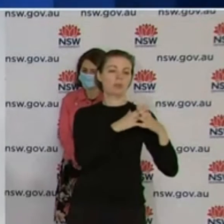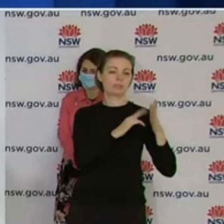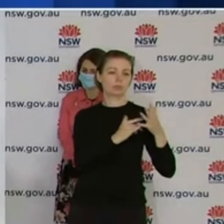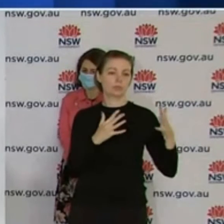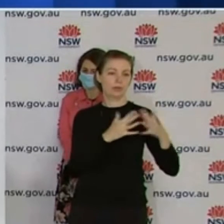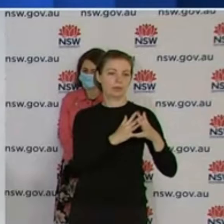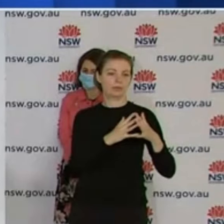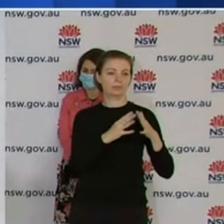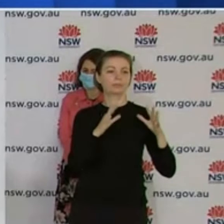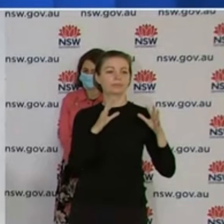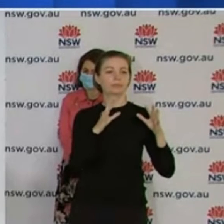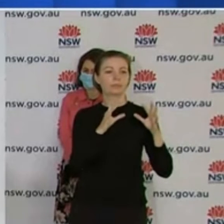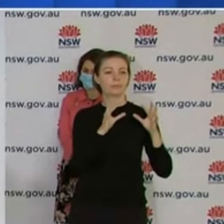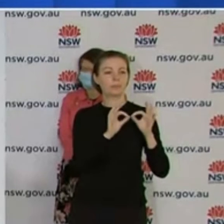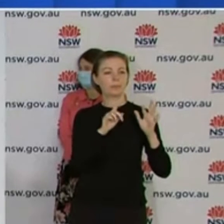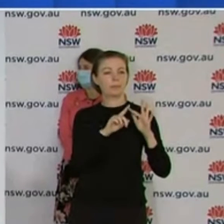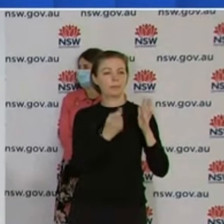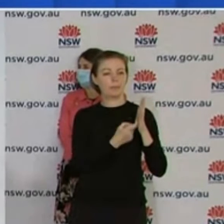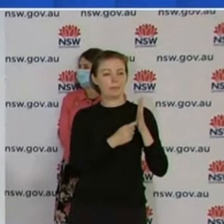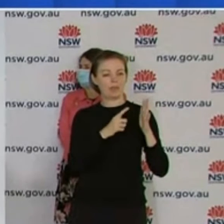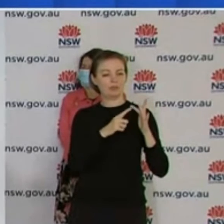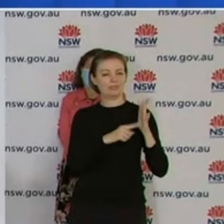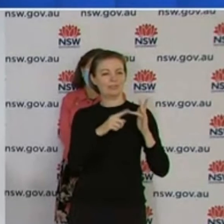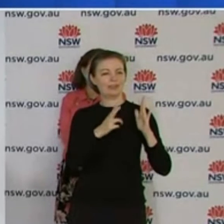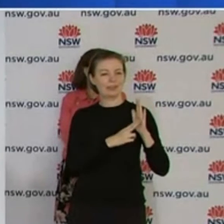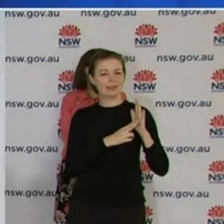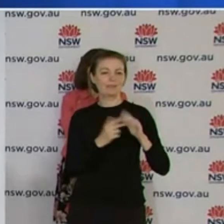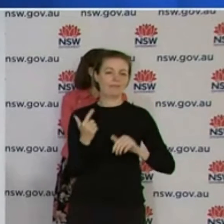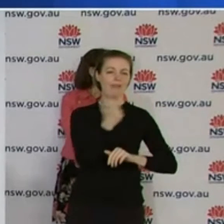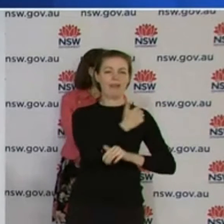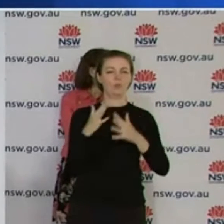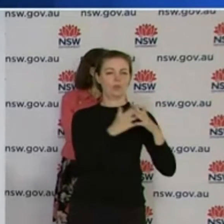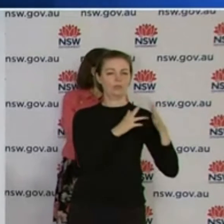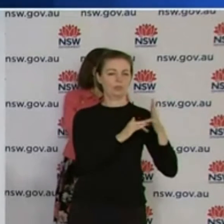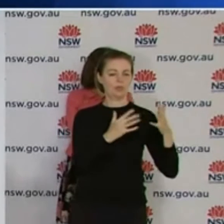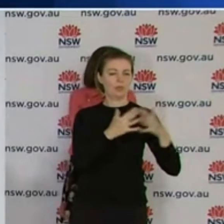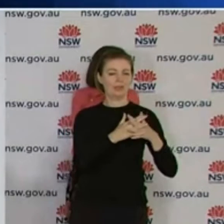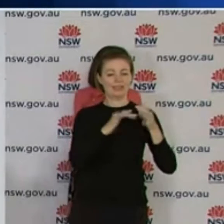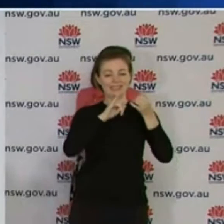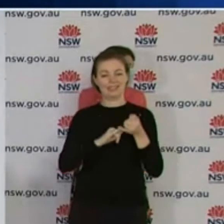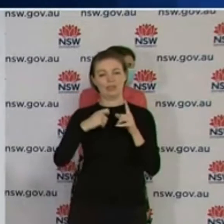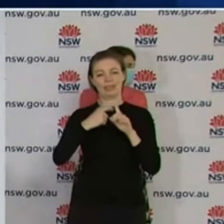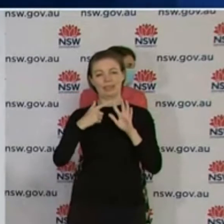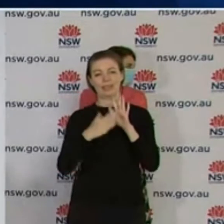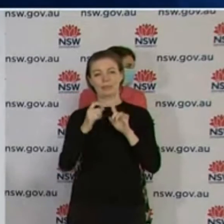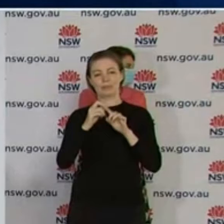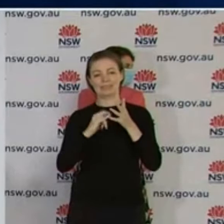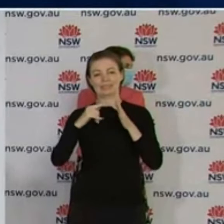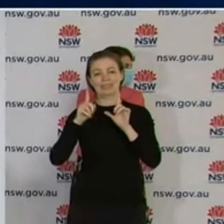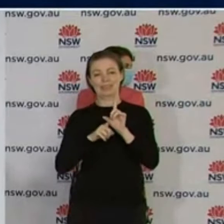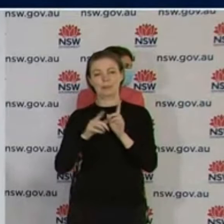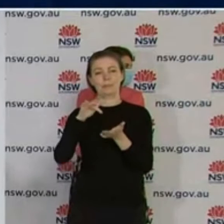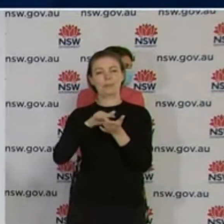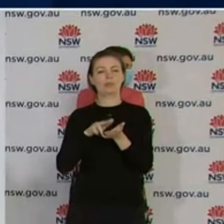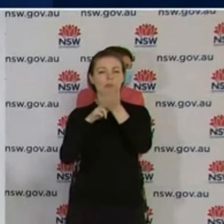Wales, Berejiklian in the far west south of New South Wales, South Kempsey on the mid-north coast, Ballina on